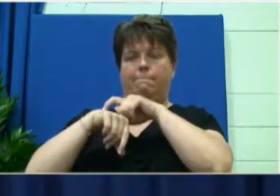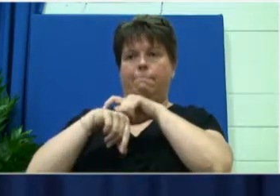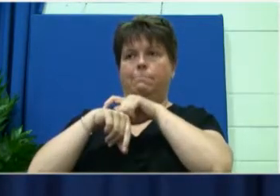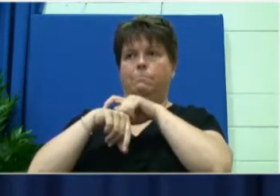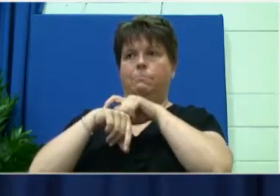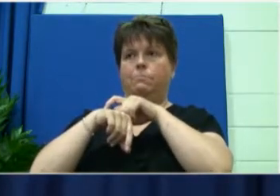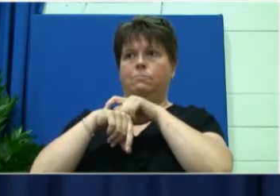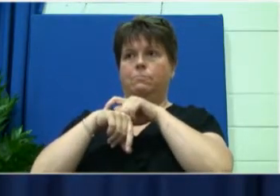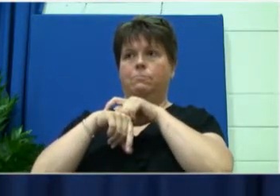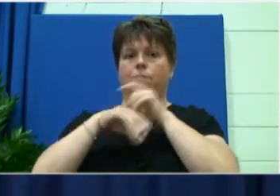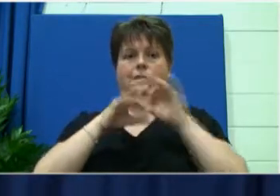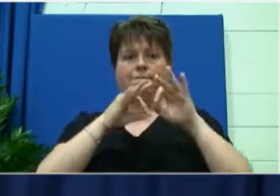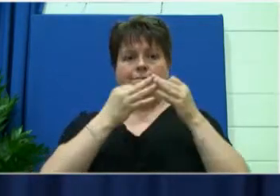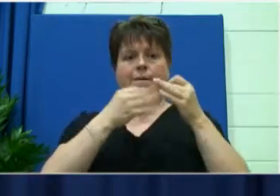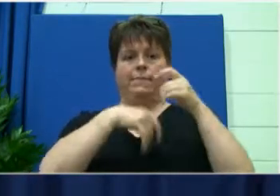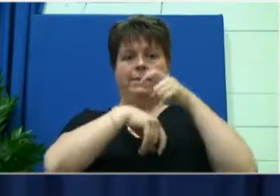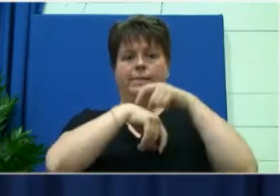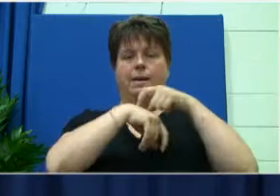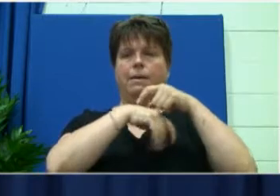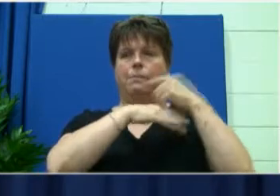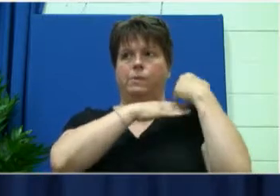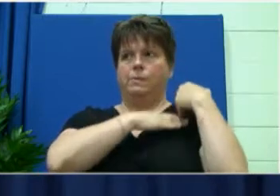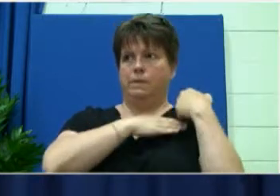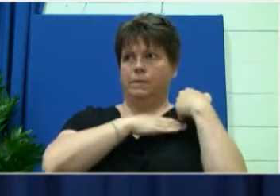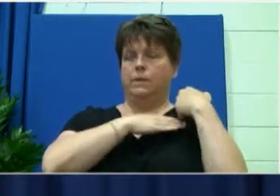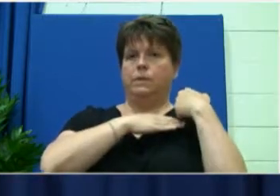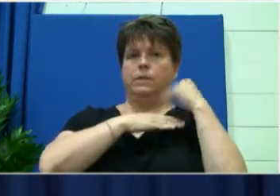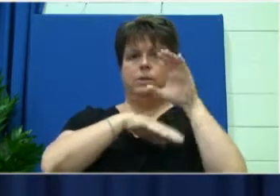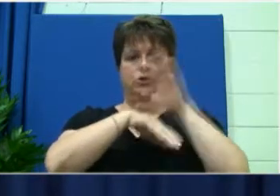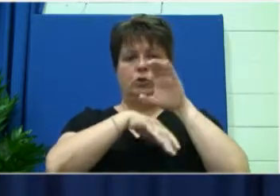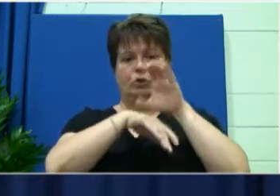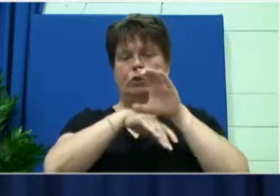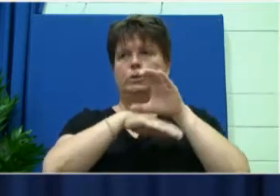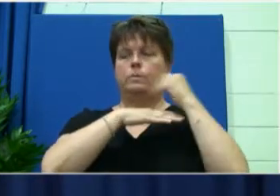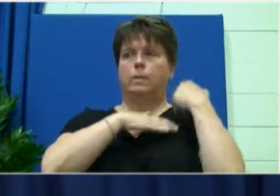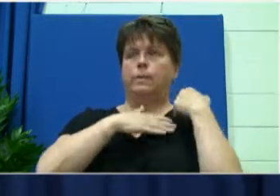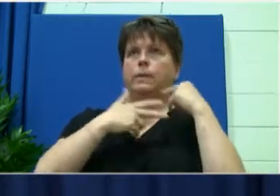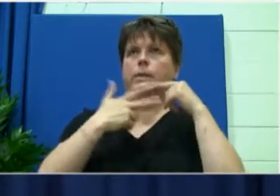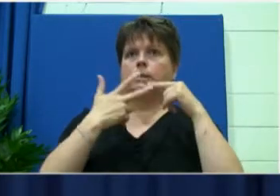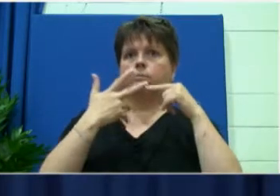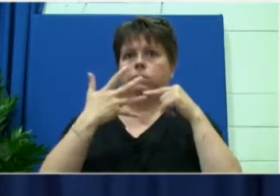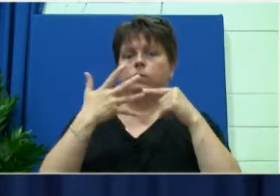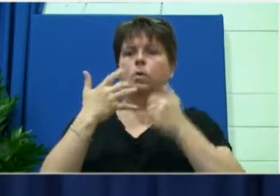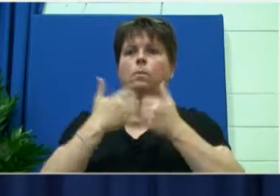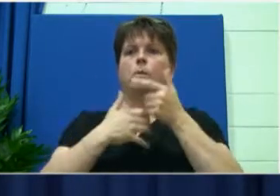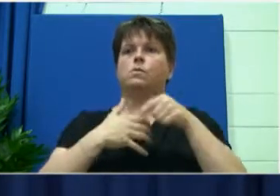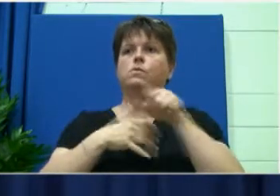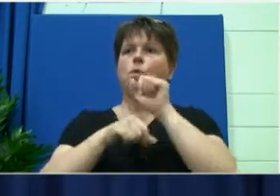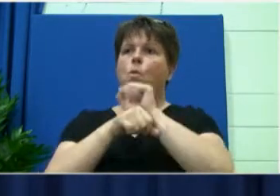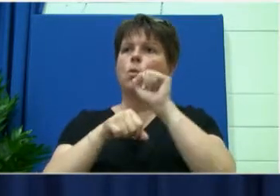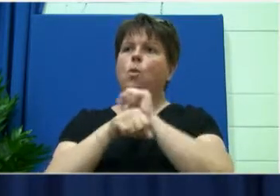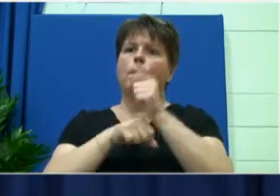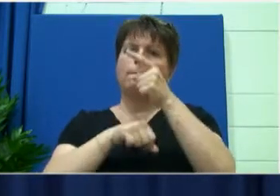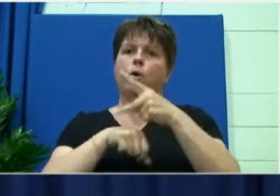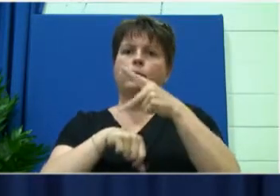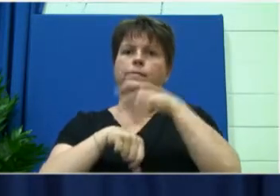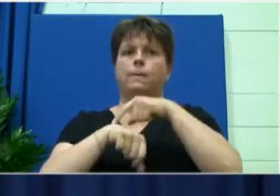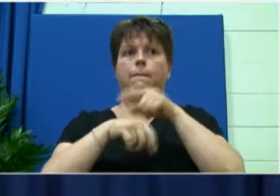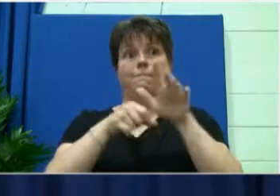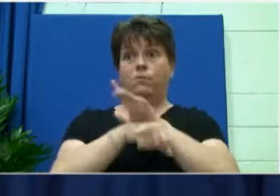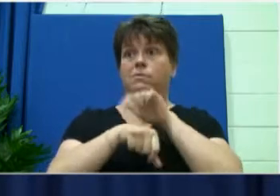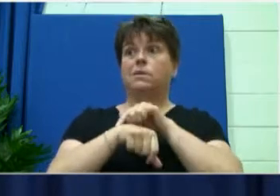with your family responsibilities, your church responsibilities, and most of you work part-time or